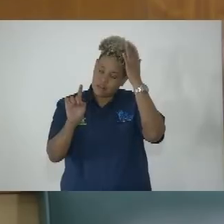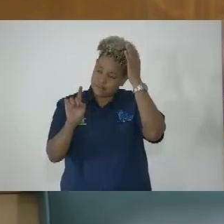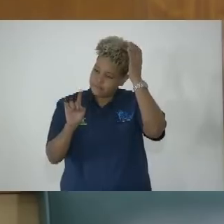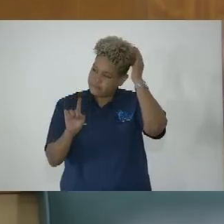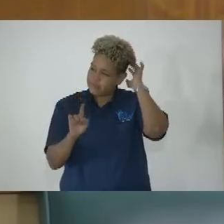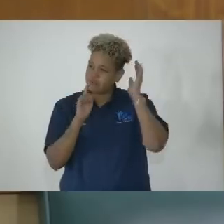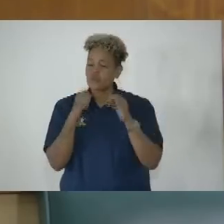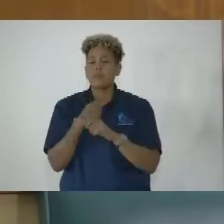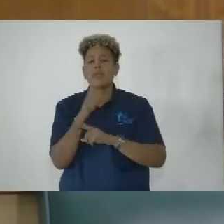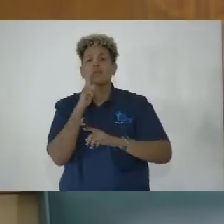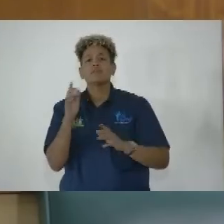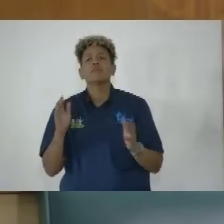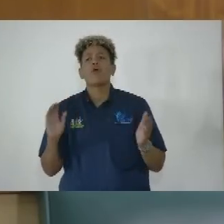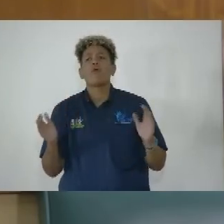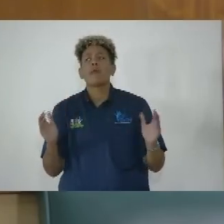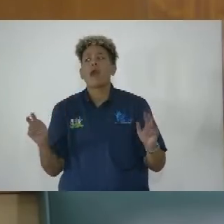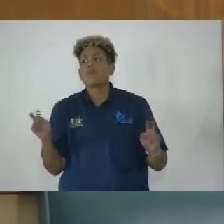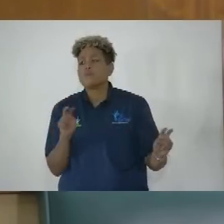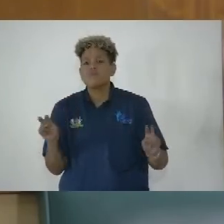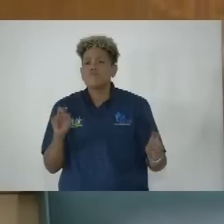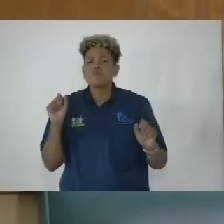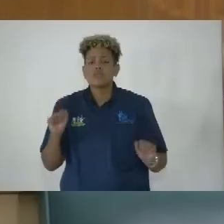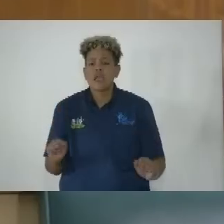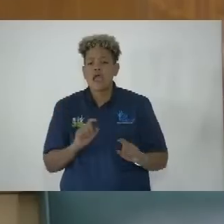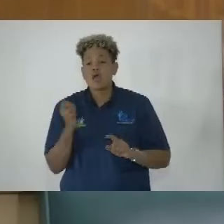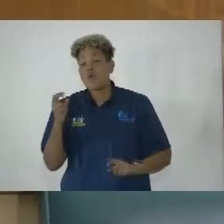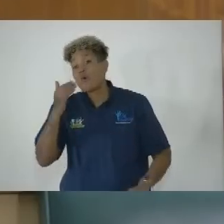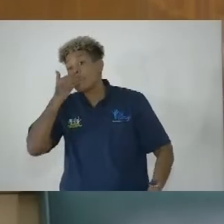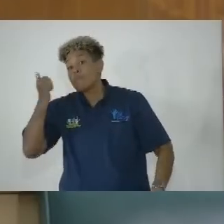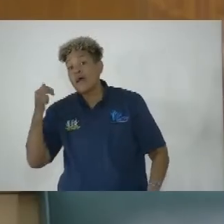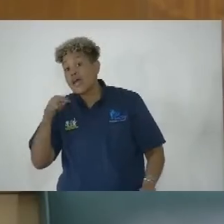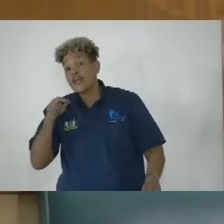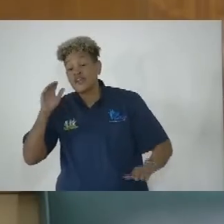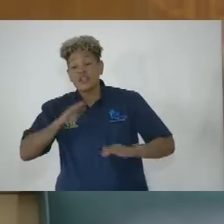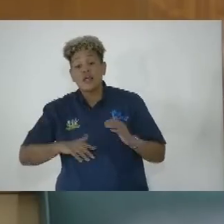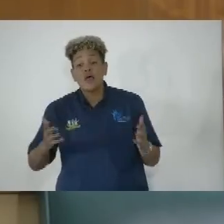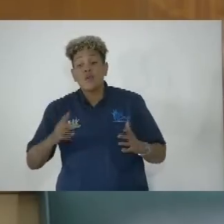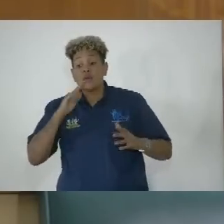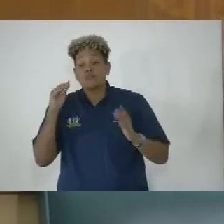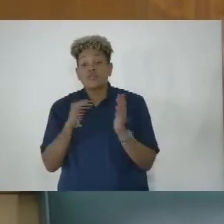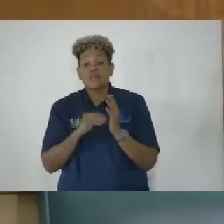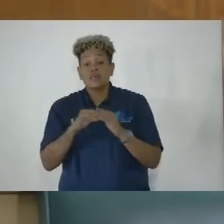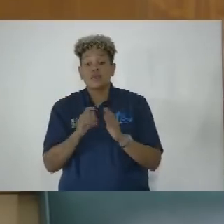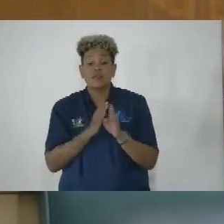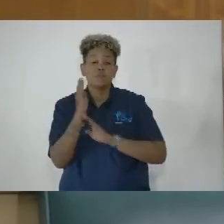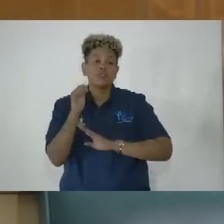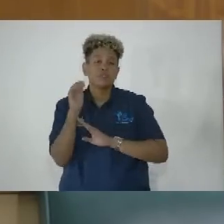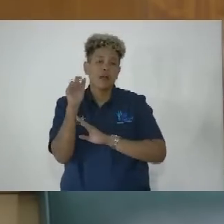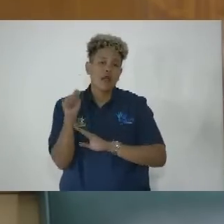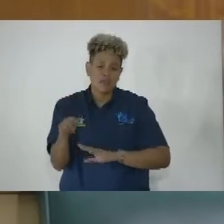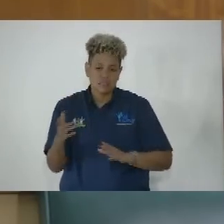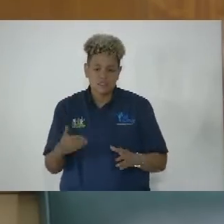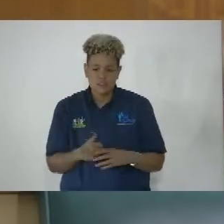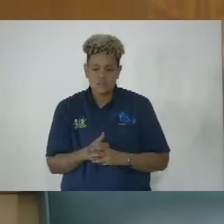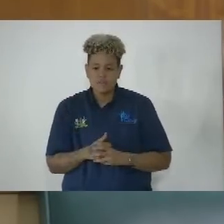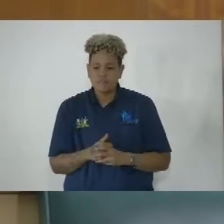to make it comparable or better than what is in the Principal Act. At minimum,